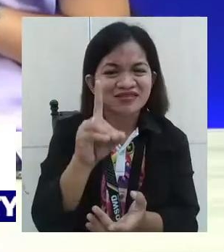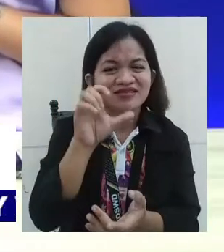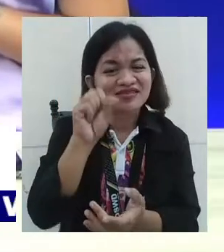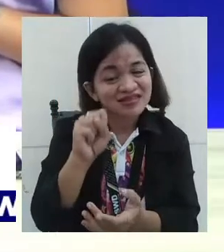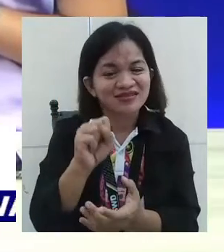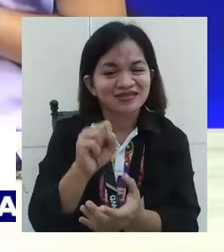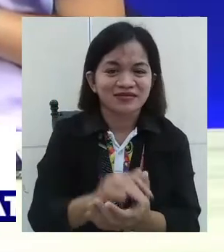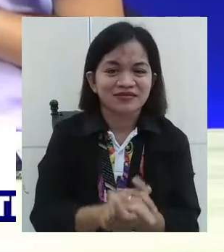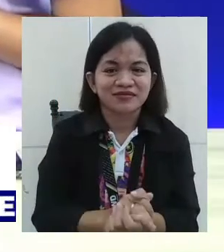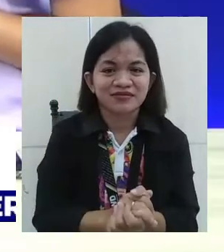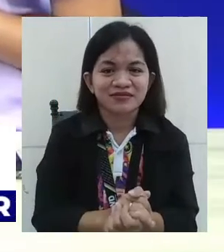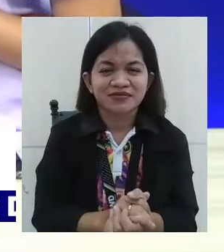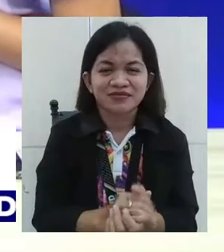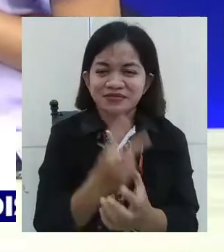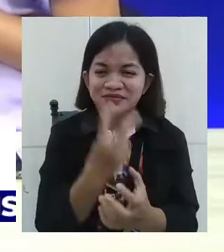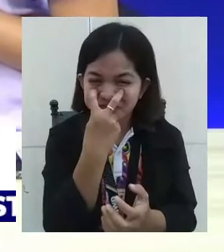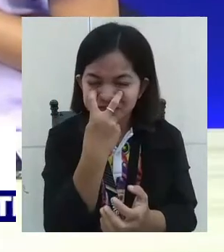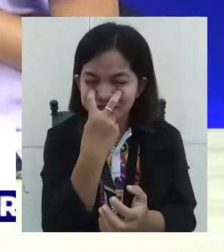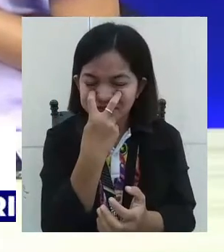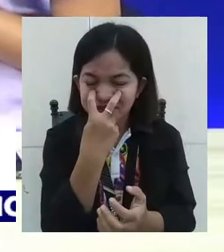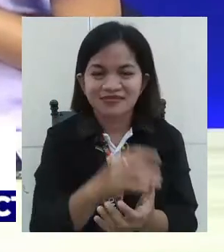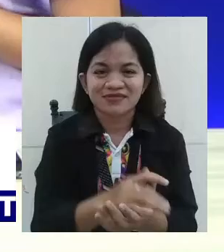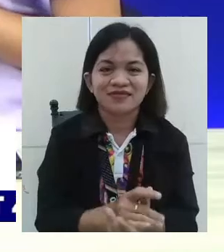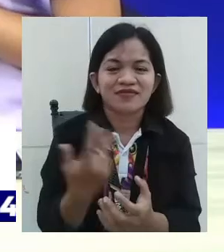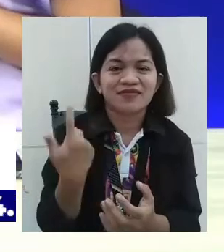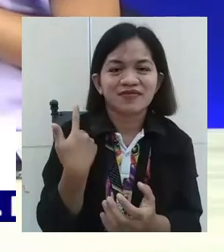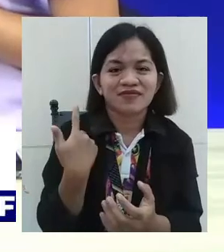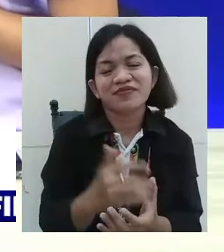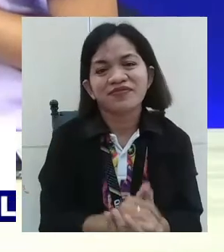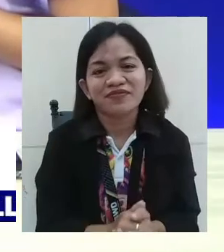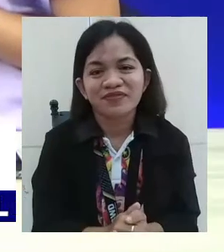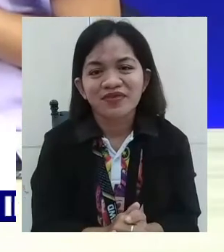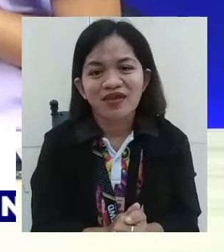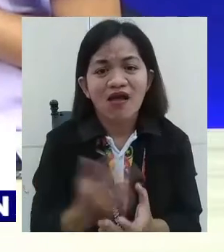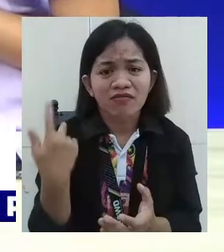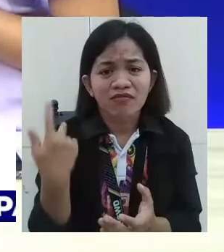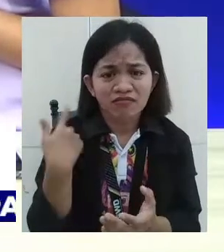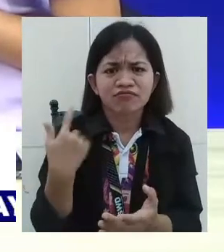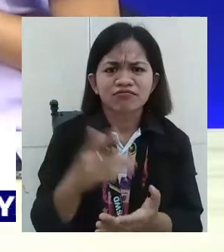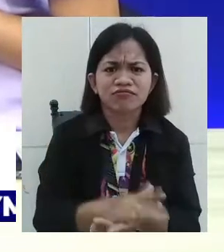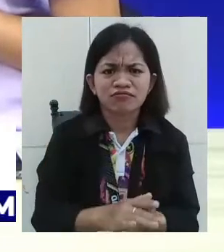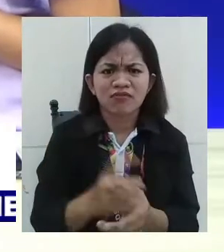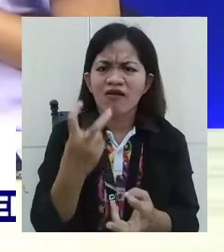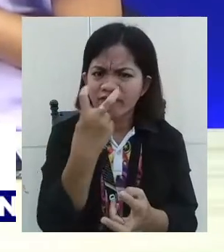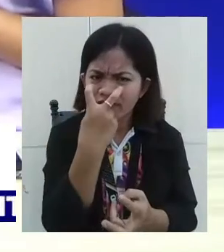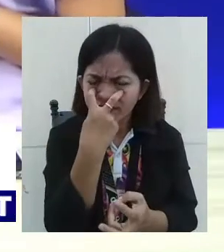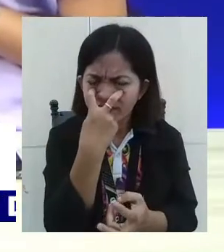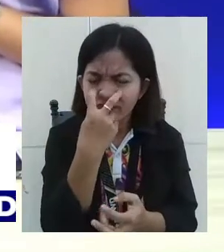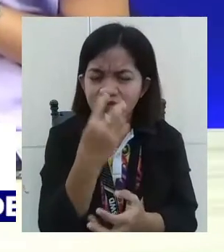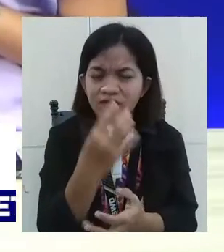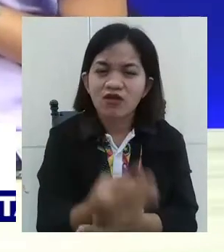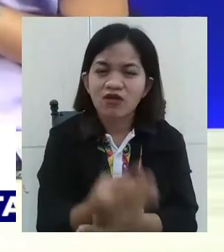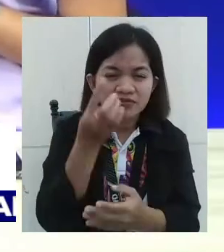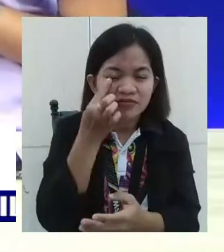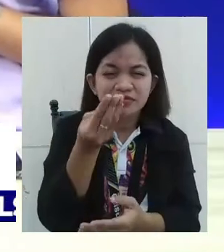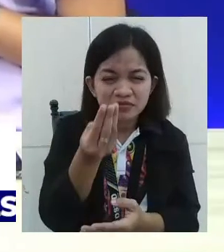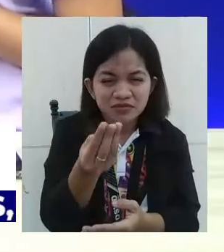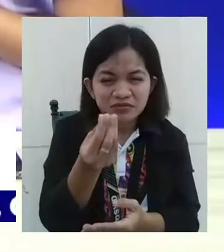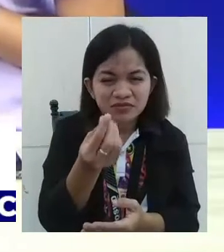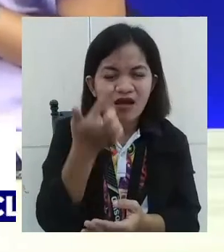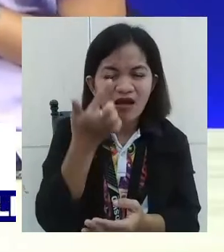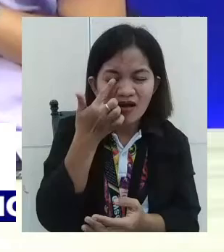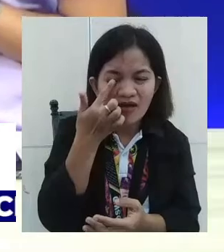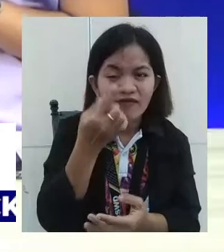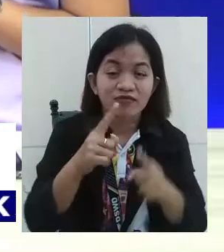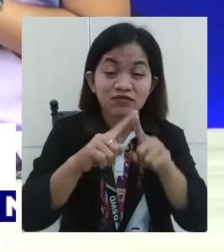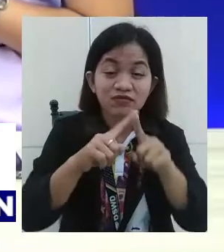visual impairment. Sa visual impairment, may iba't ibang degree dyan. May blind, may low vision, may partially sighted, mga ganon. Mm-hmm. Dito